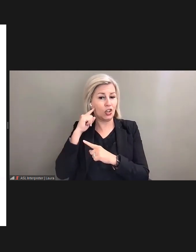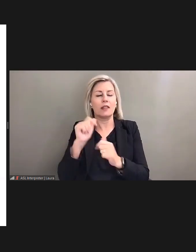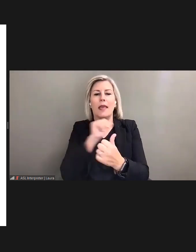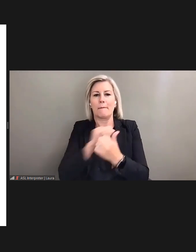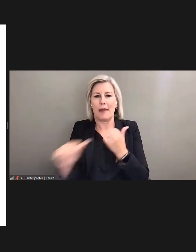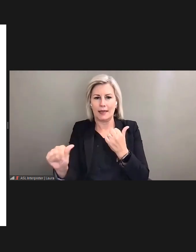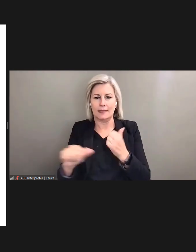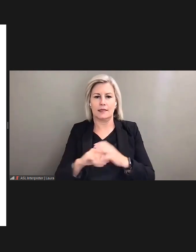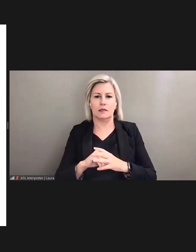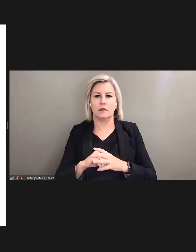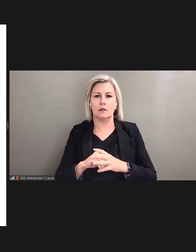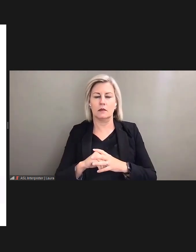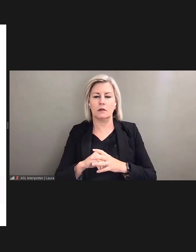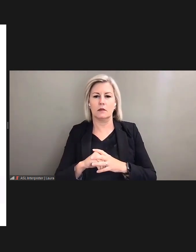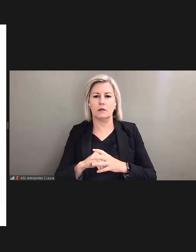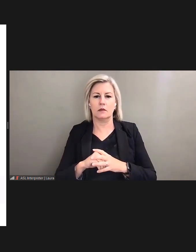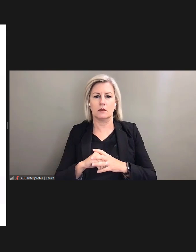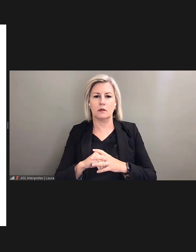the screening.